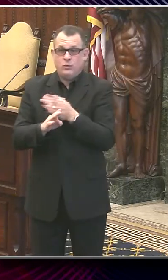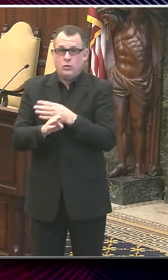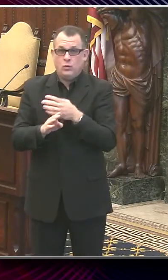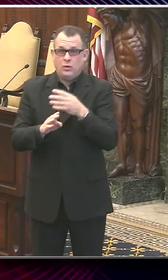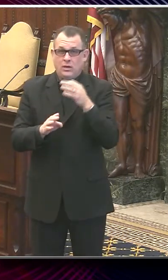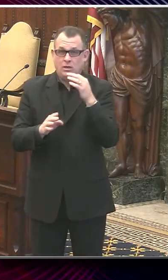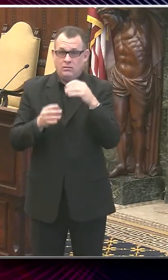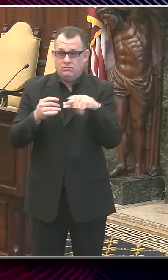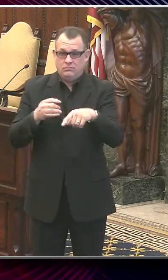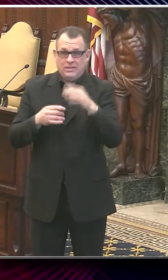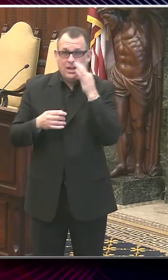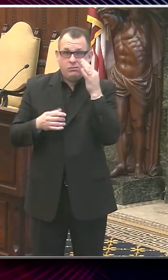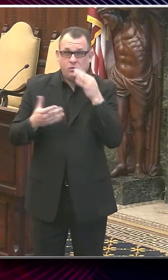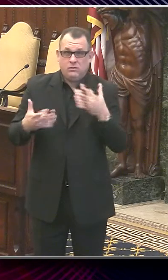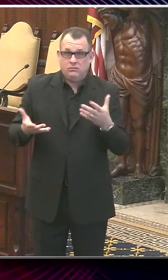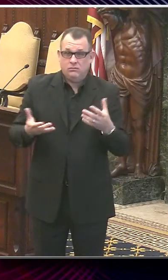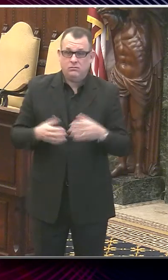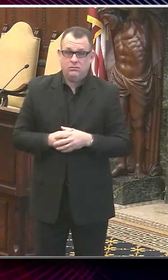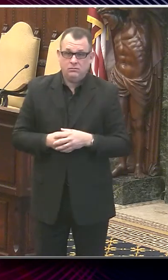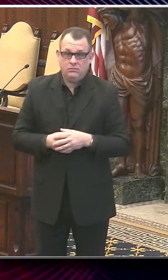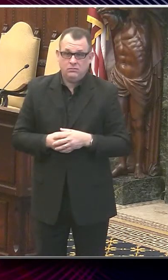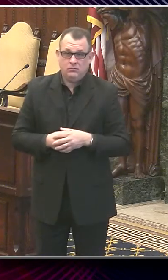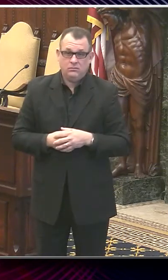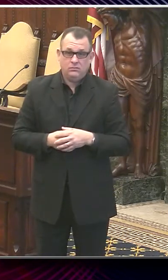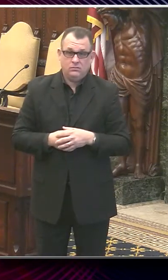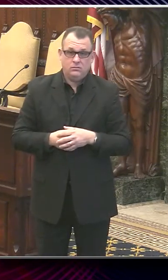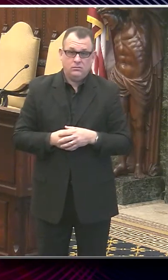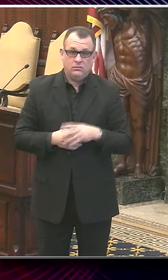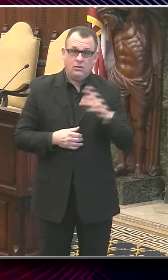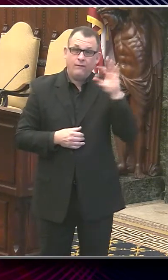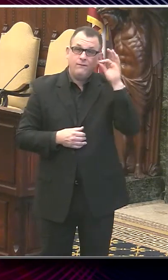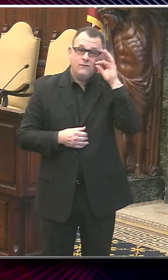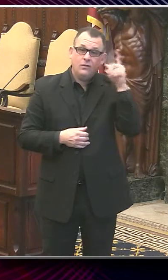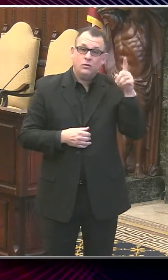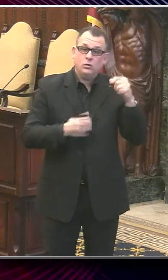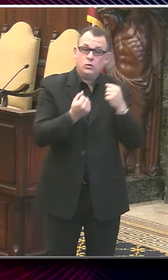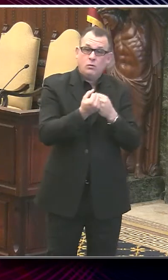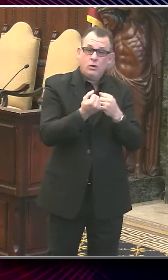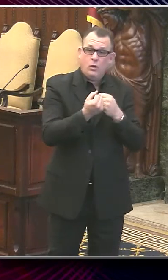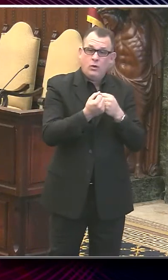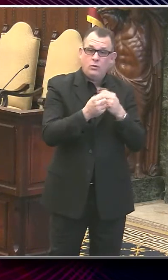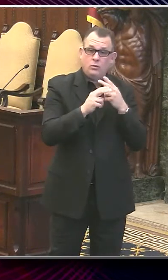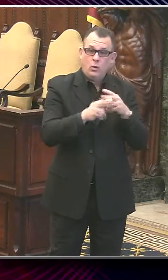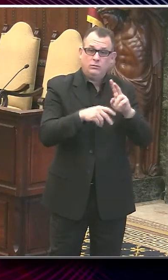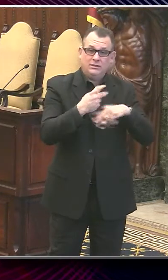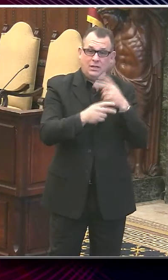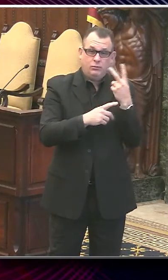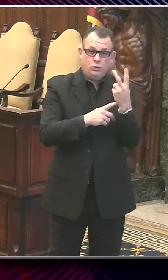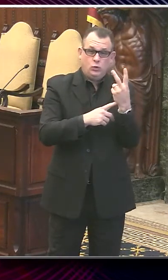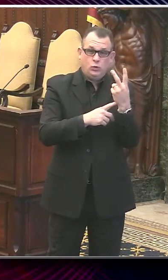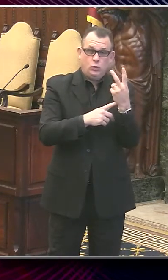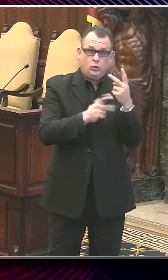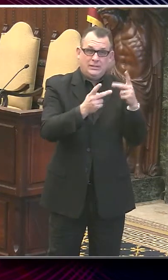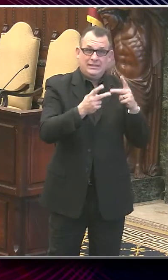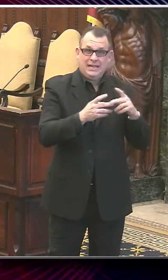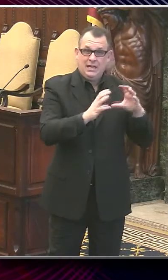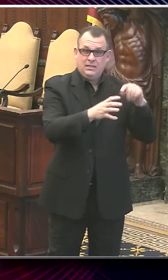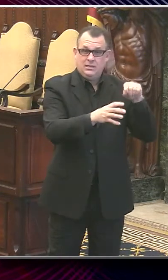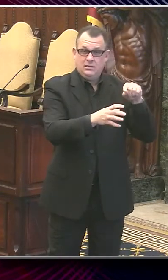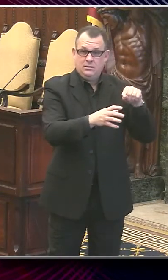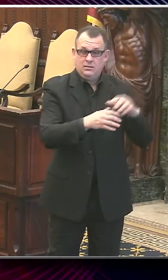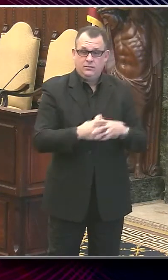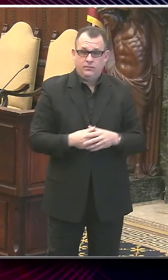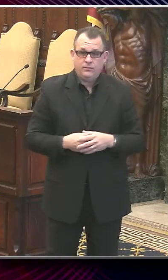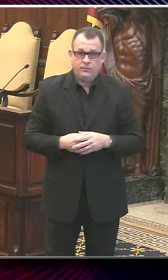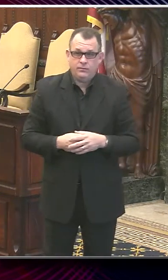Then, as you heard in the announcement yesterday, there will be a federally supported what's called Type 2 site. That is a high-volume site that is not quite the volume of the site at the